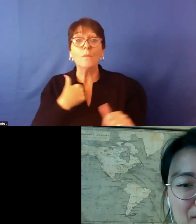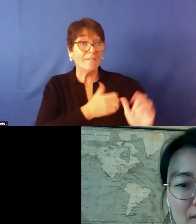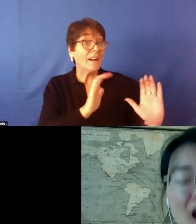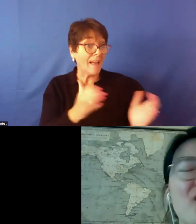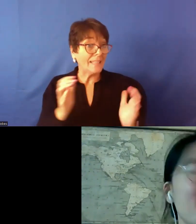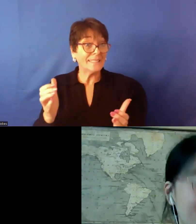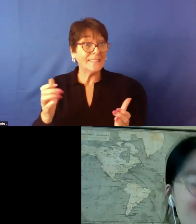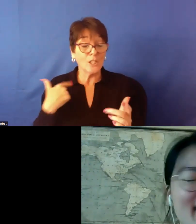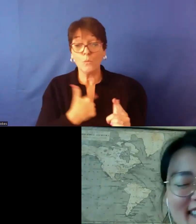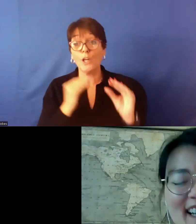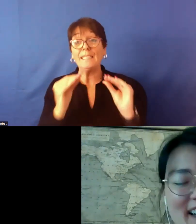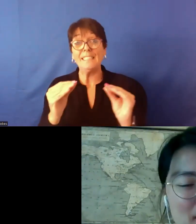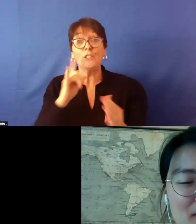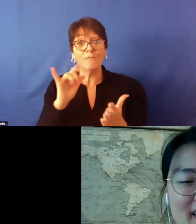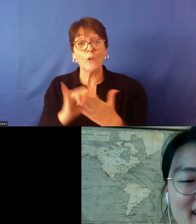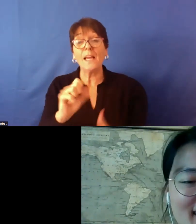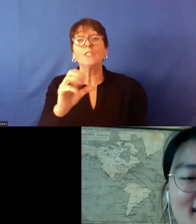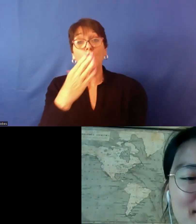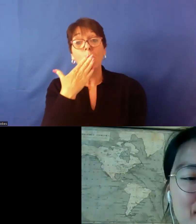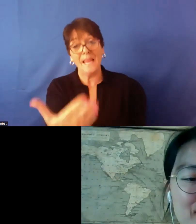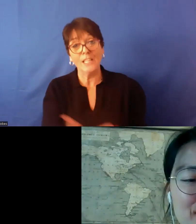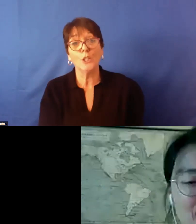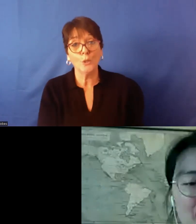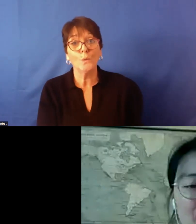that. So thank you. Got it. Absolutely.